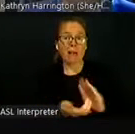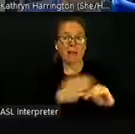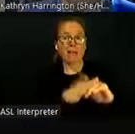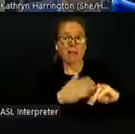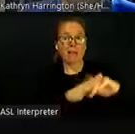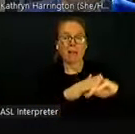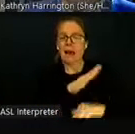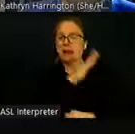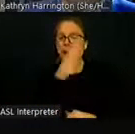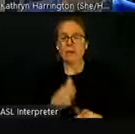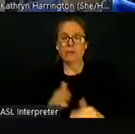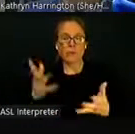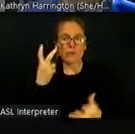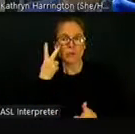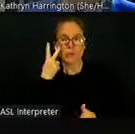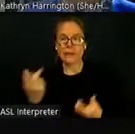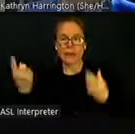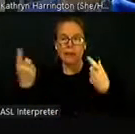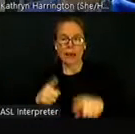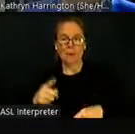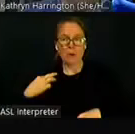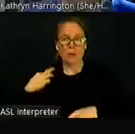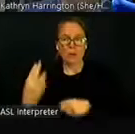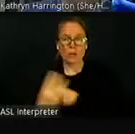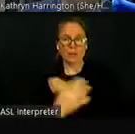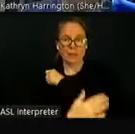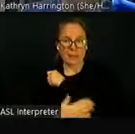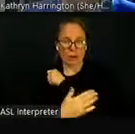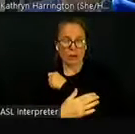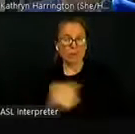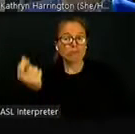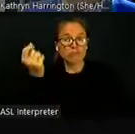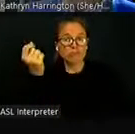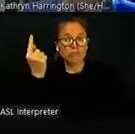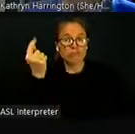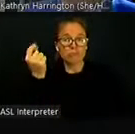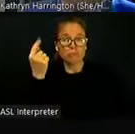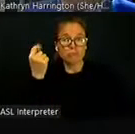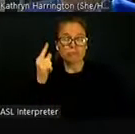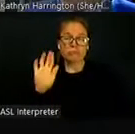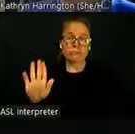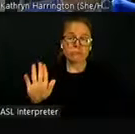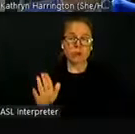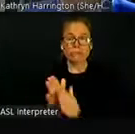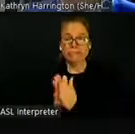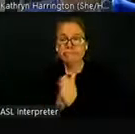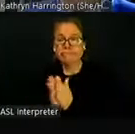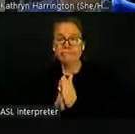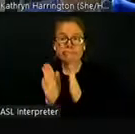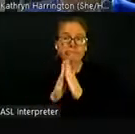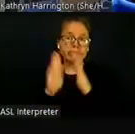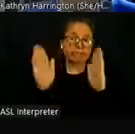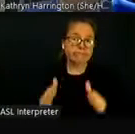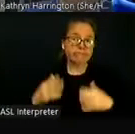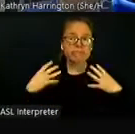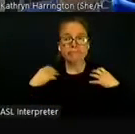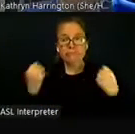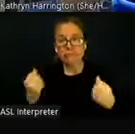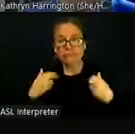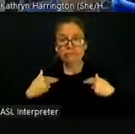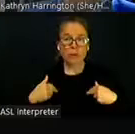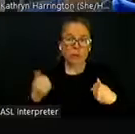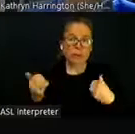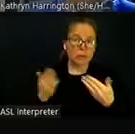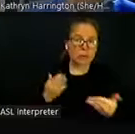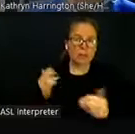County. I understand the compassion for housing, health, and human services. People are questioning